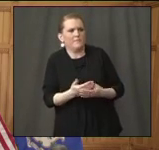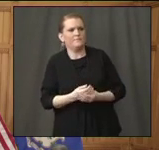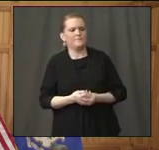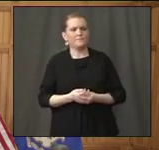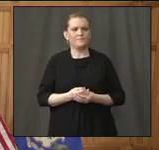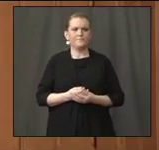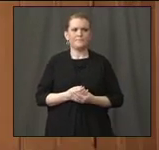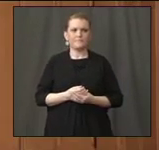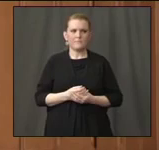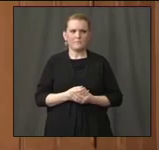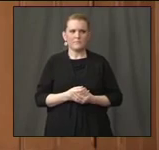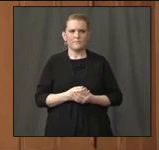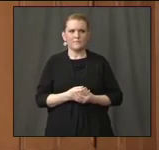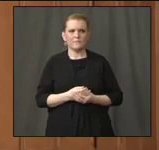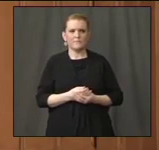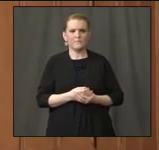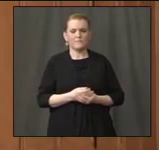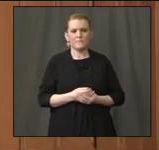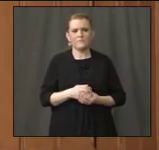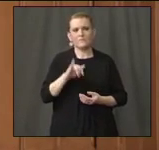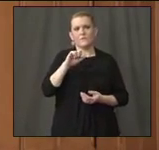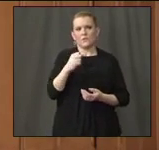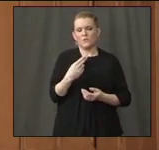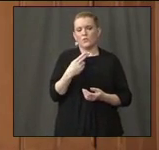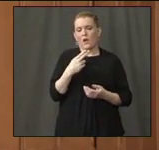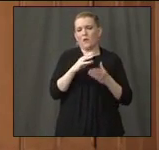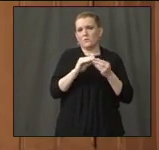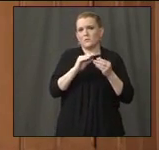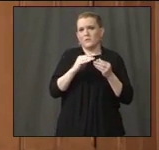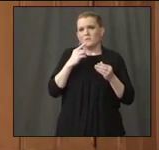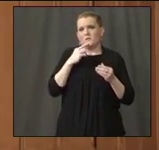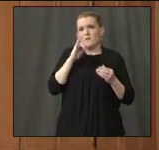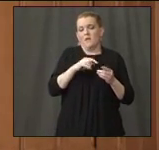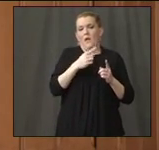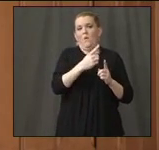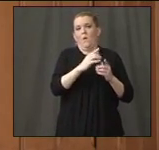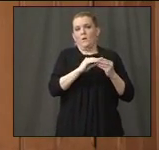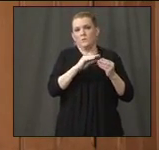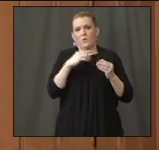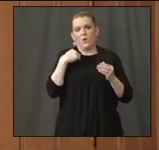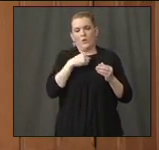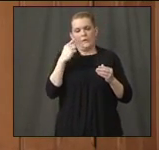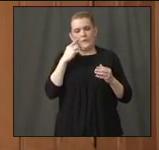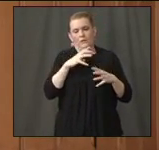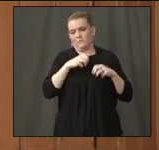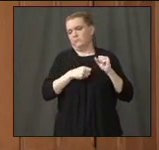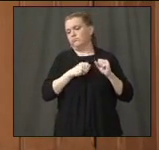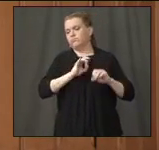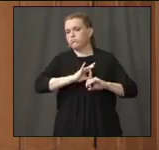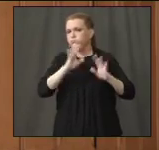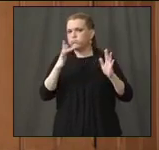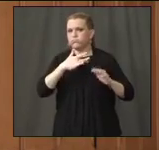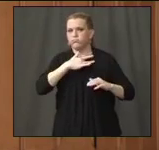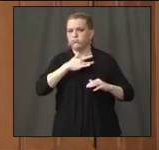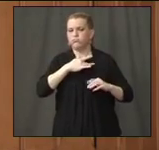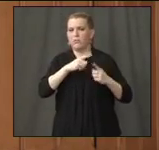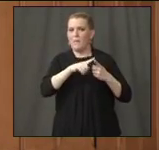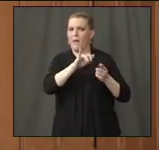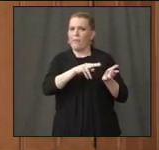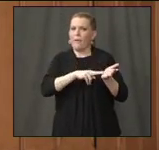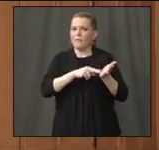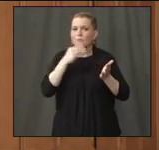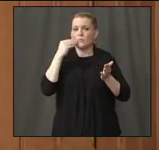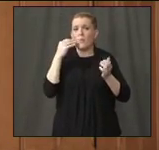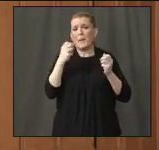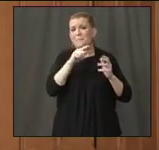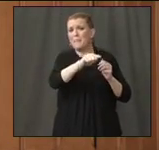it's one of many tragic situations that are going on in some of our nursing homes around the state right now. Our Department of Public